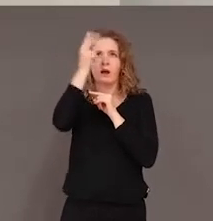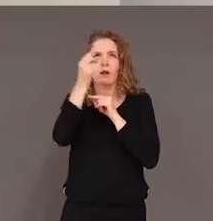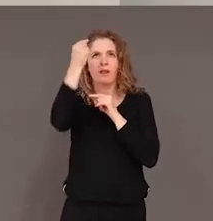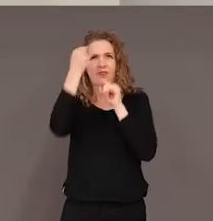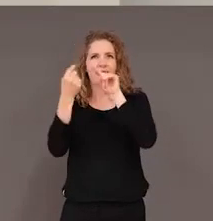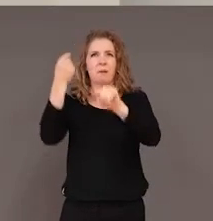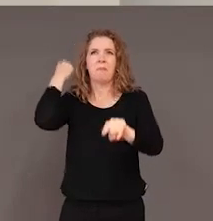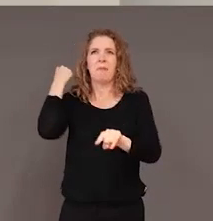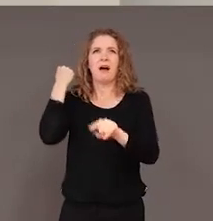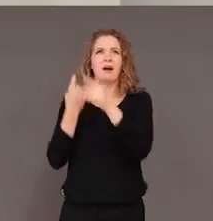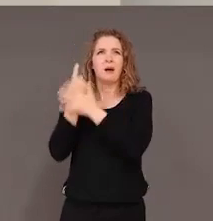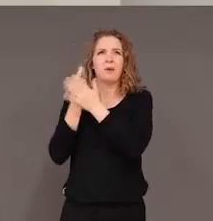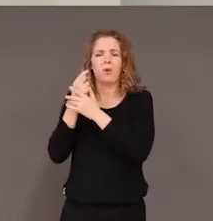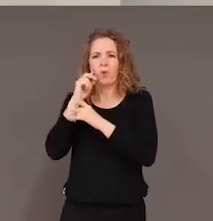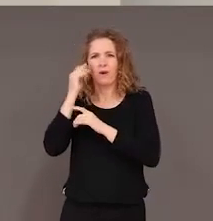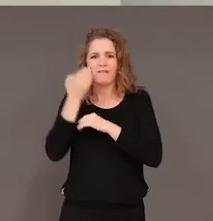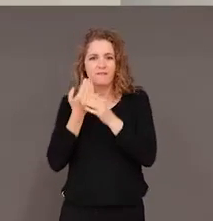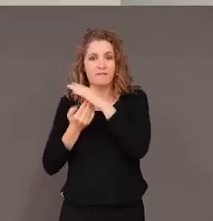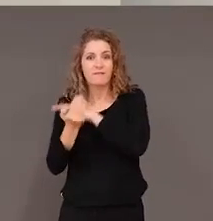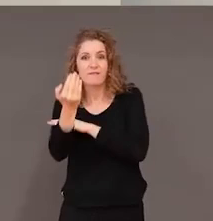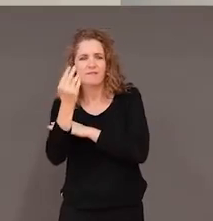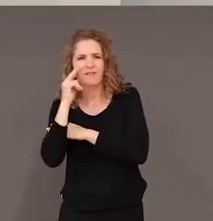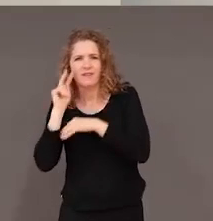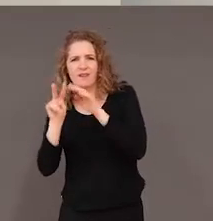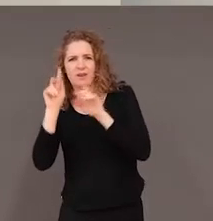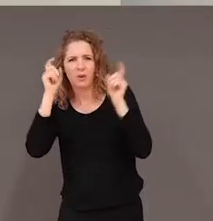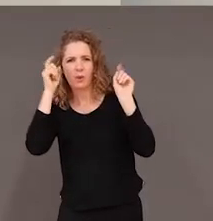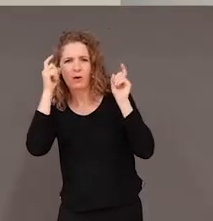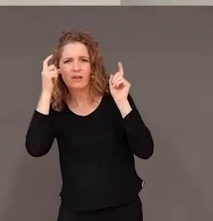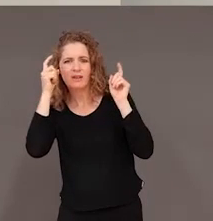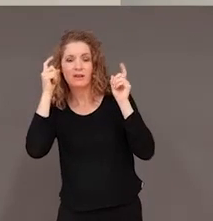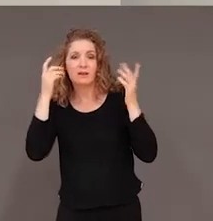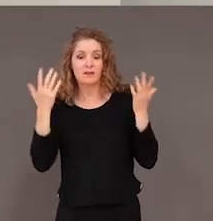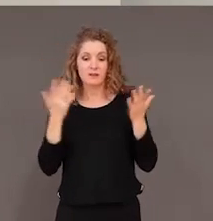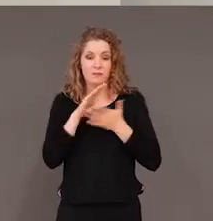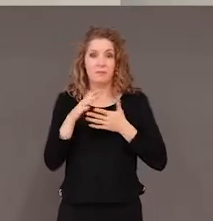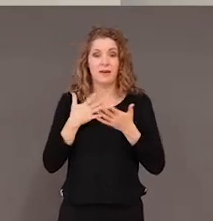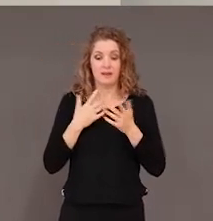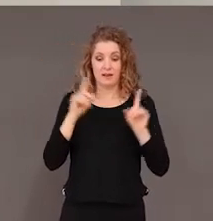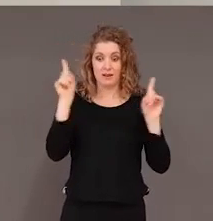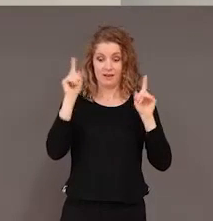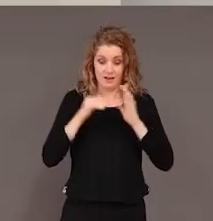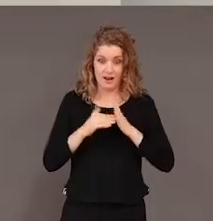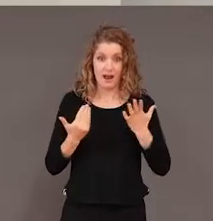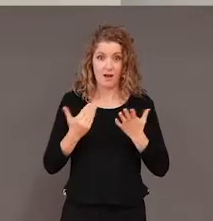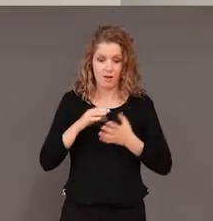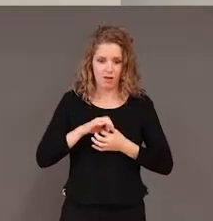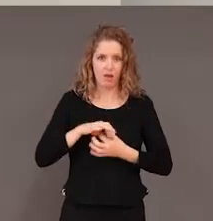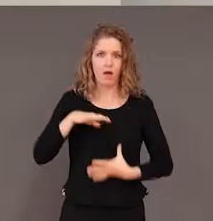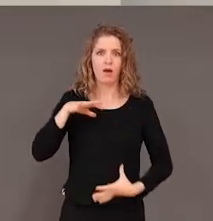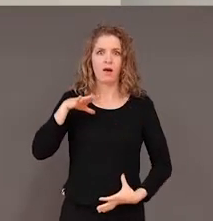and over things from the past or worrying about the future. And as I mentioned before, we therefore lose contact with the present